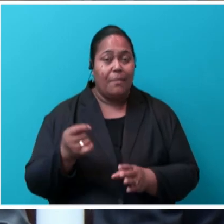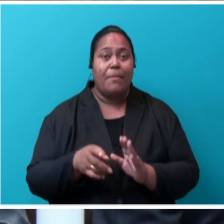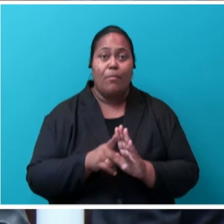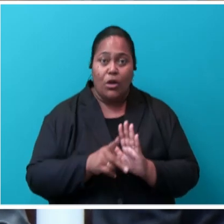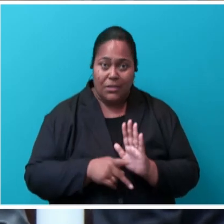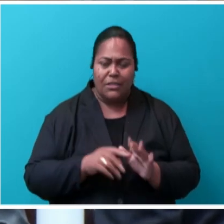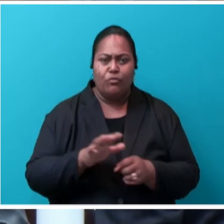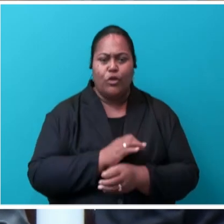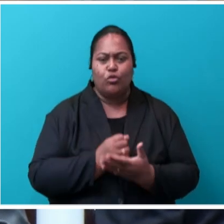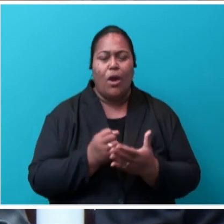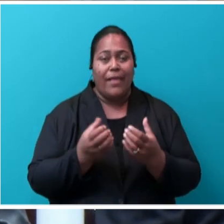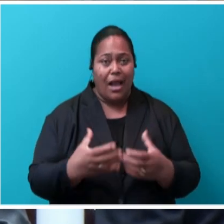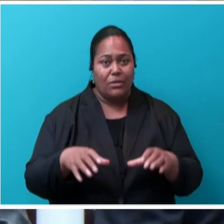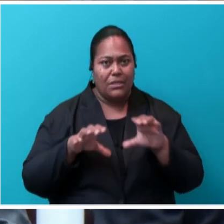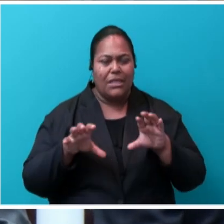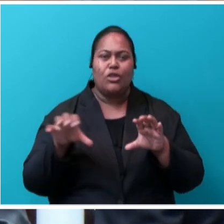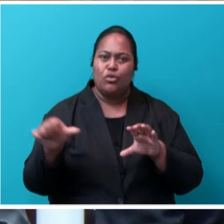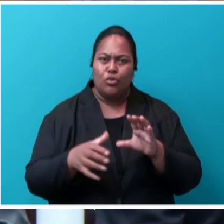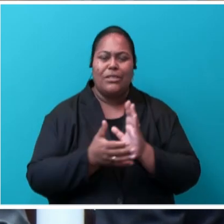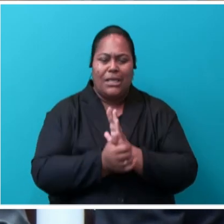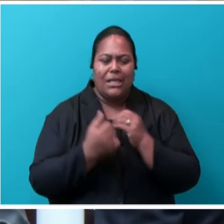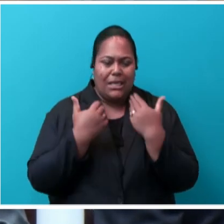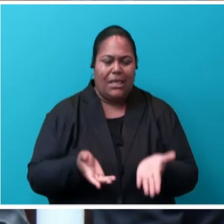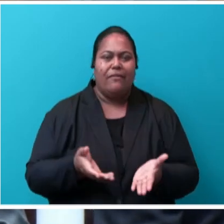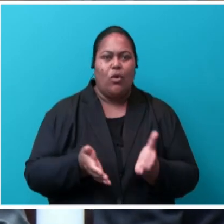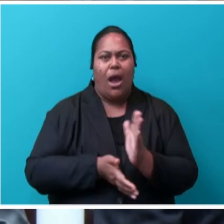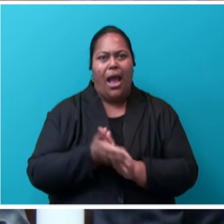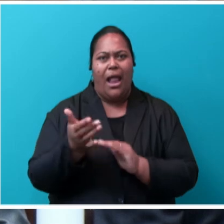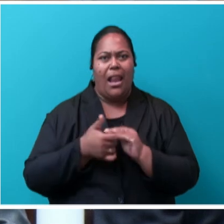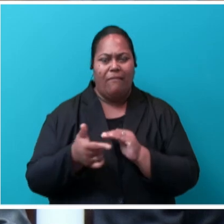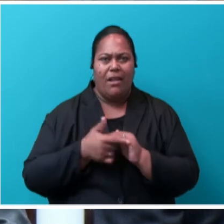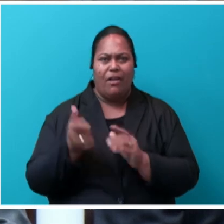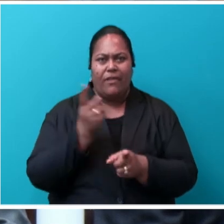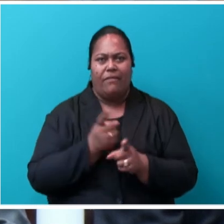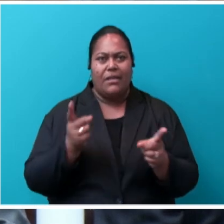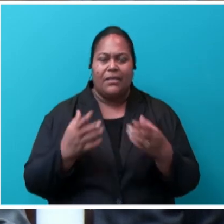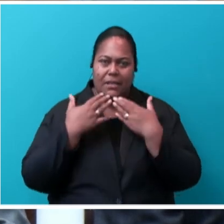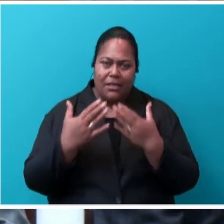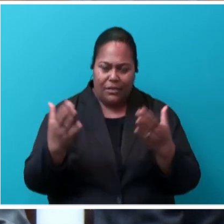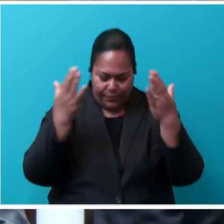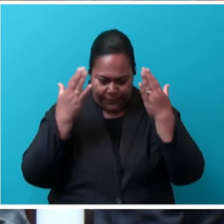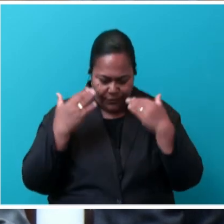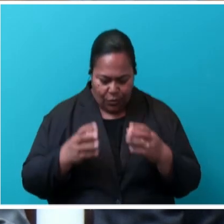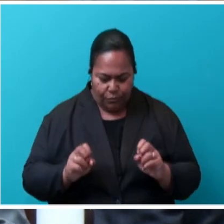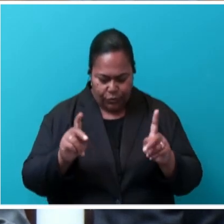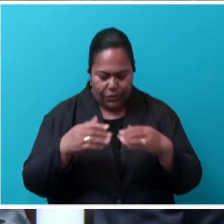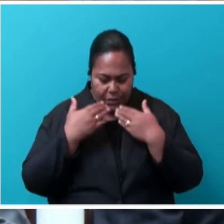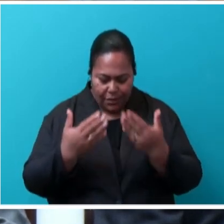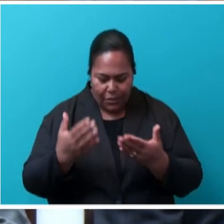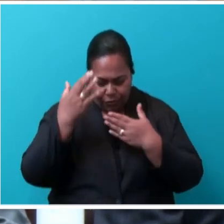are equipped to meet high standards of governance. And I thank you, Mr. Speaker, for this opportunity. Thank you, Mr. Speaker.